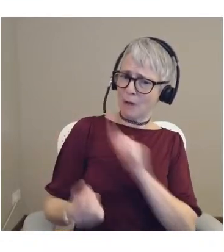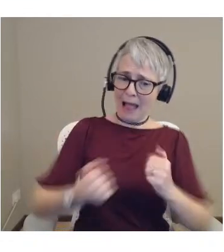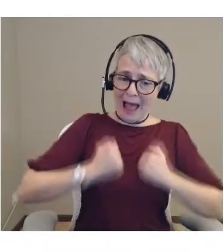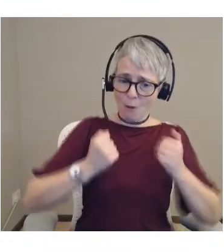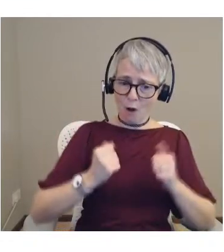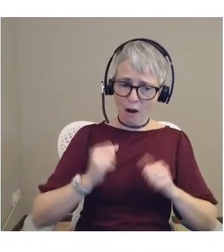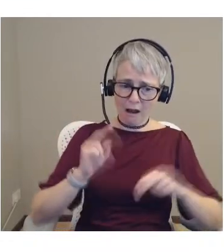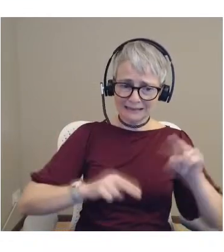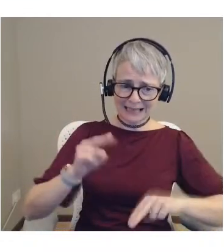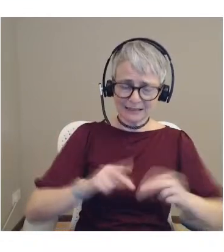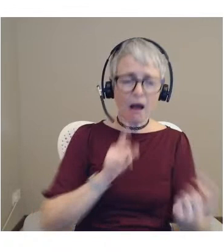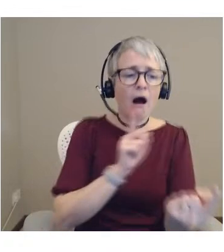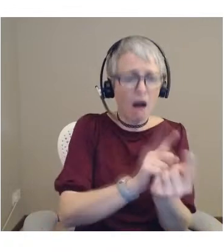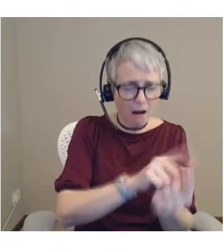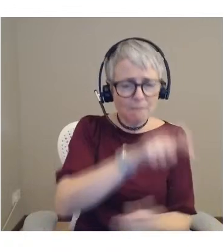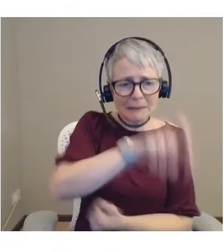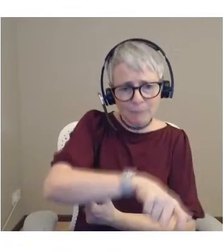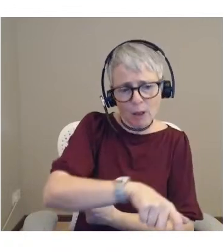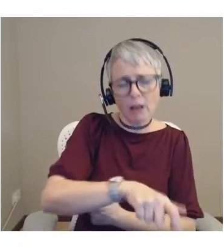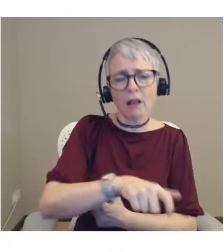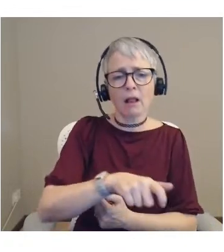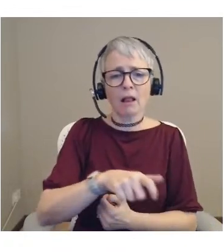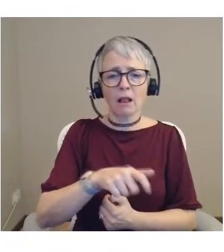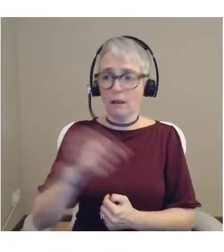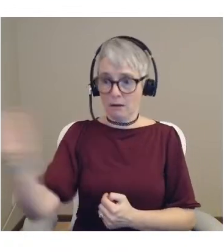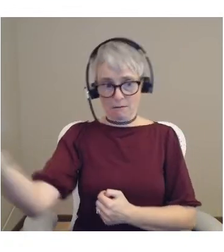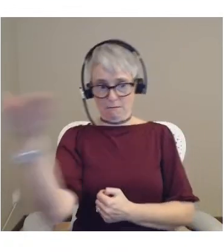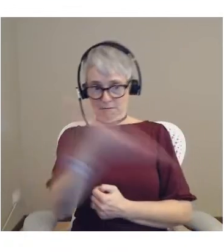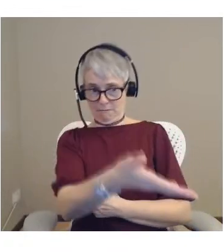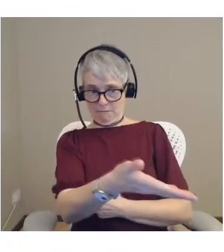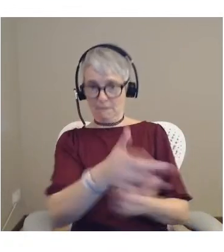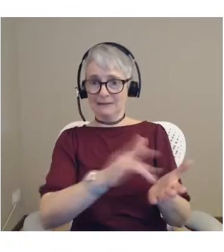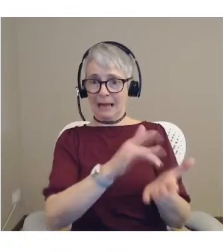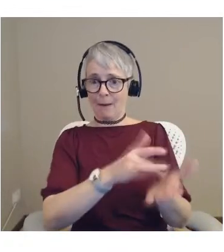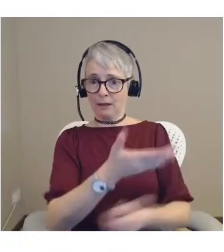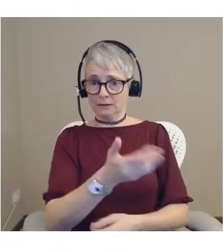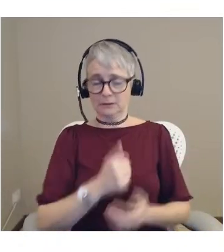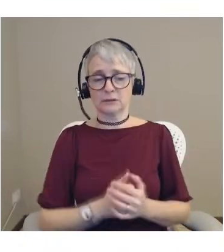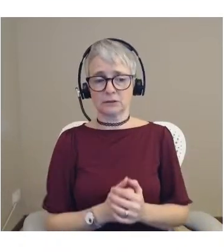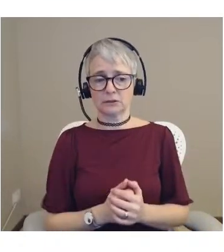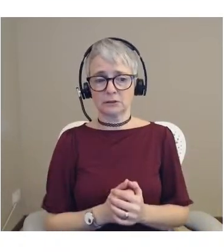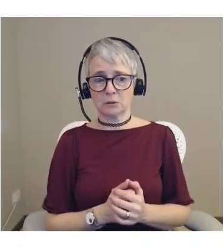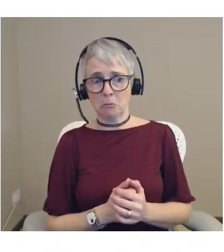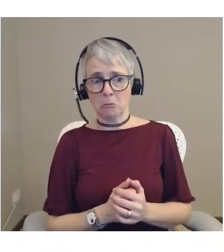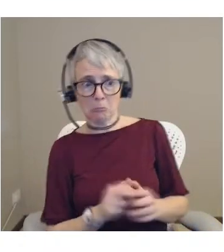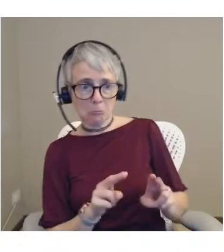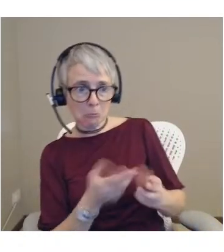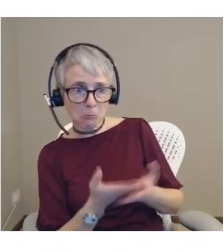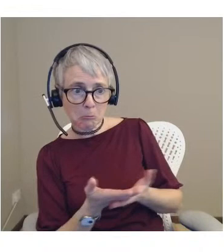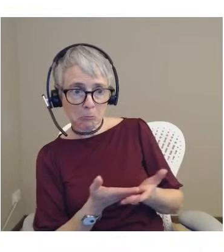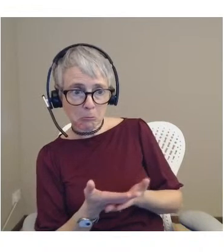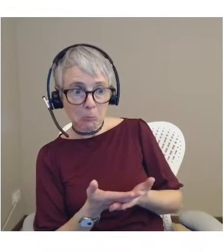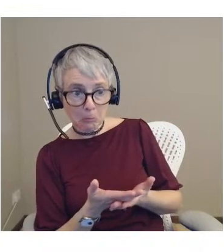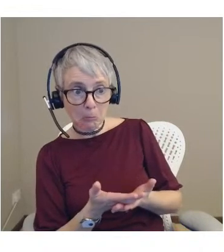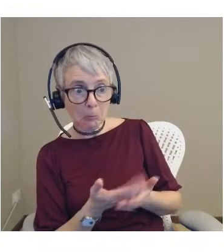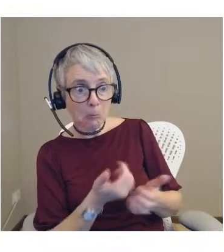to individuals who had been given a tablet, and that's a fantastic kind of transformative thing